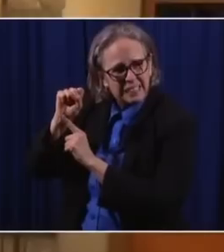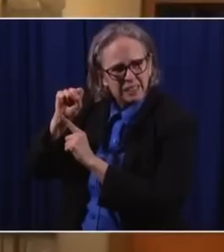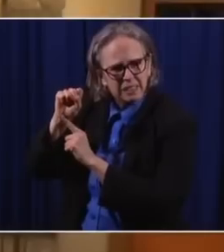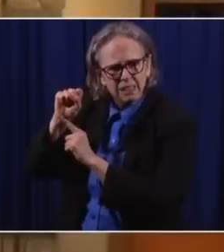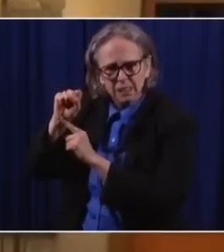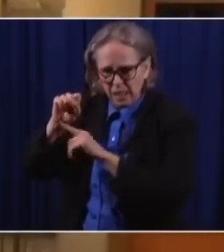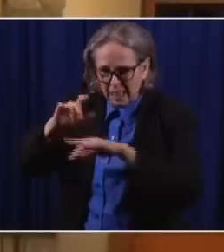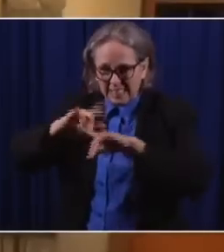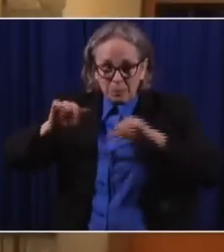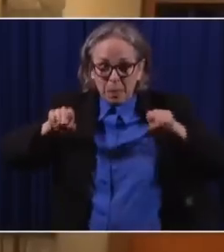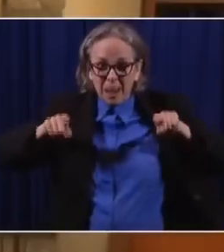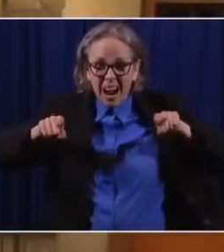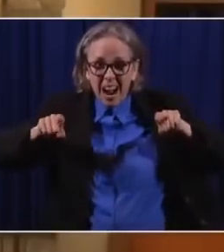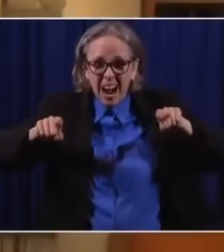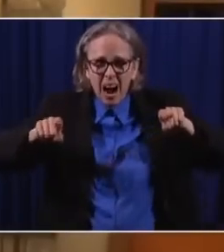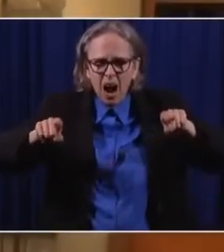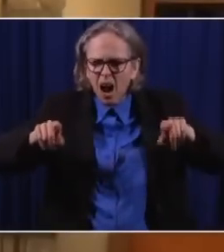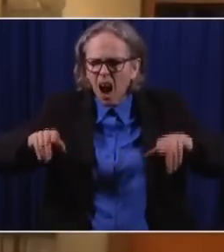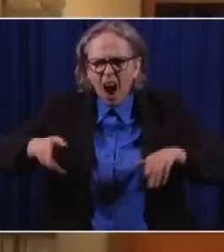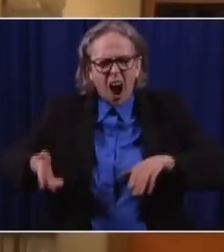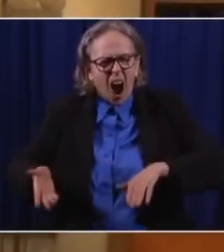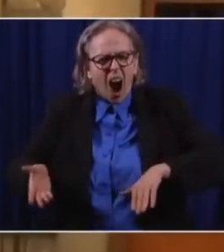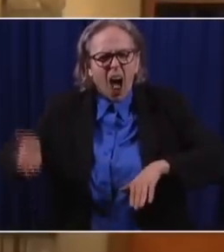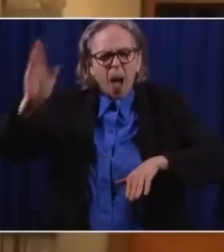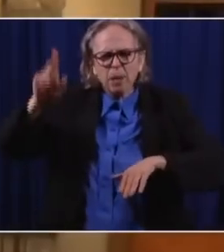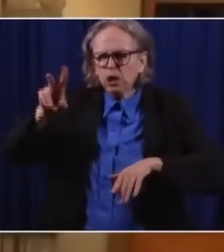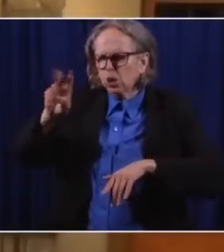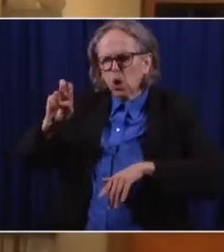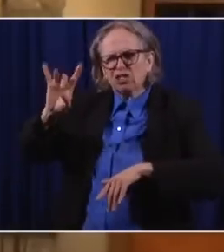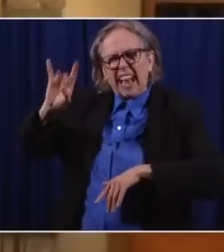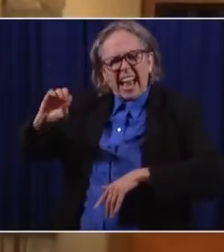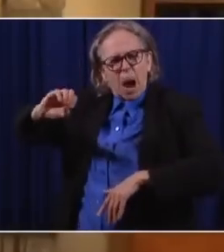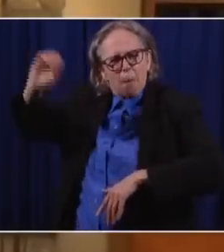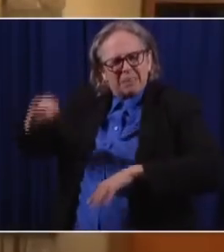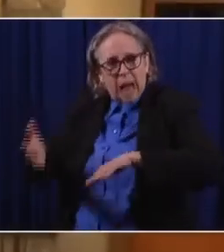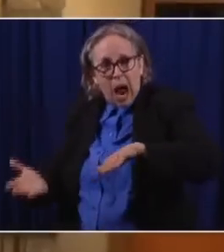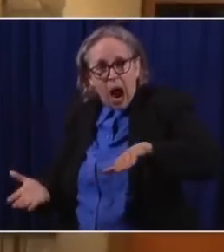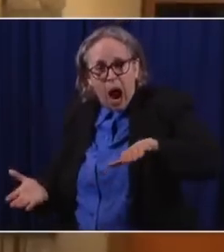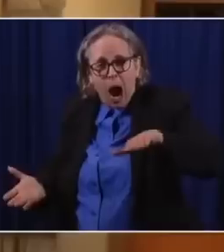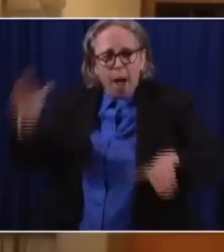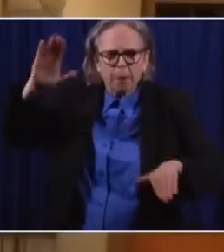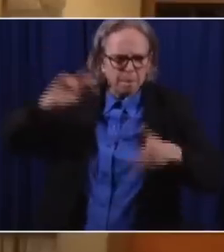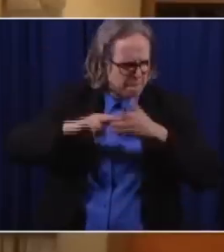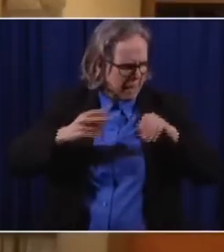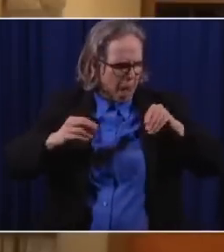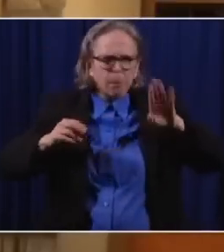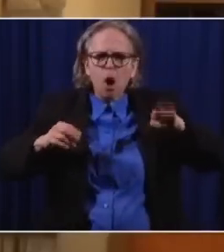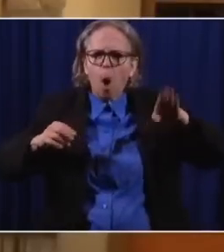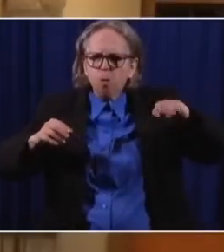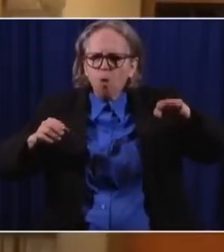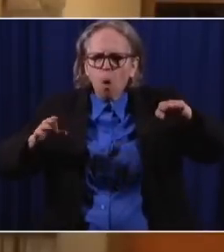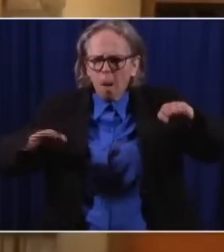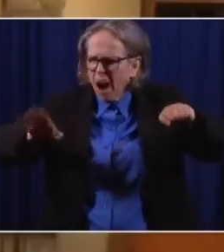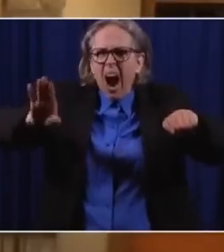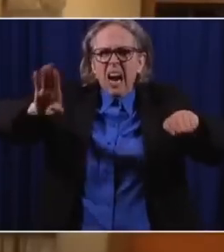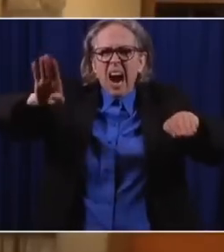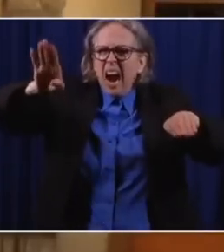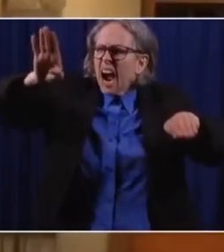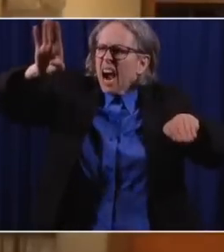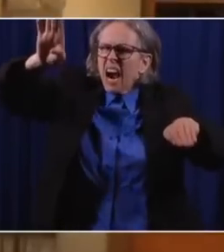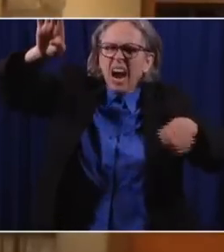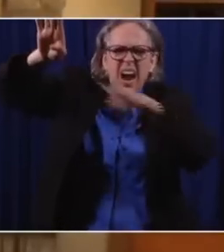up 280%. So obviously, the increase in the cases is not